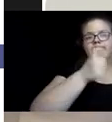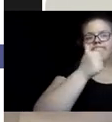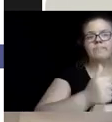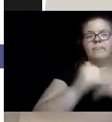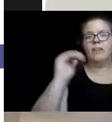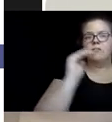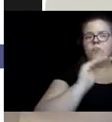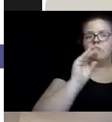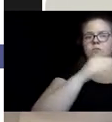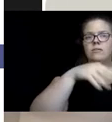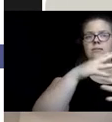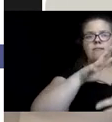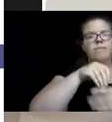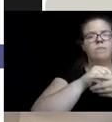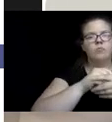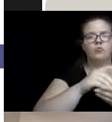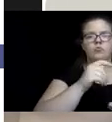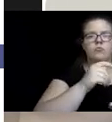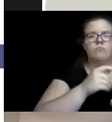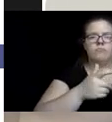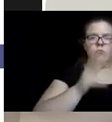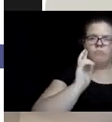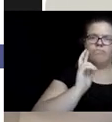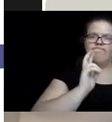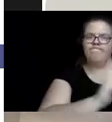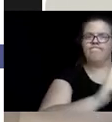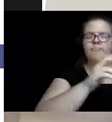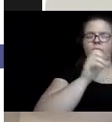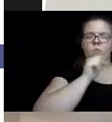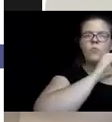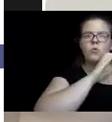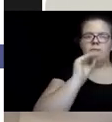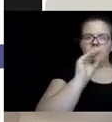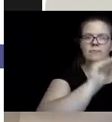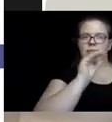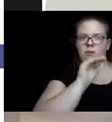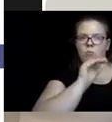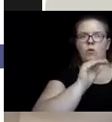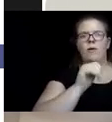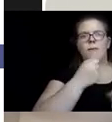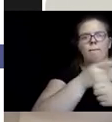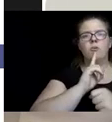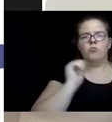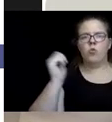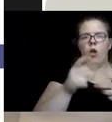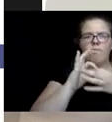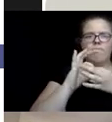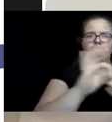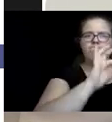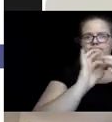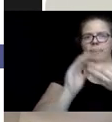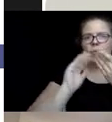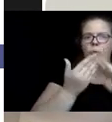society includes treating older people as equal members and making sure we are all connected to our communities as